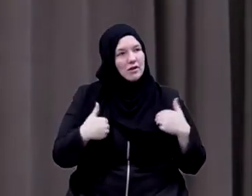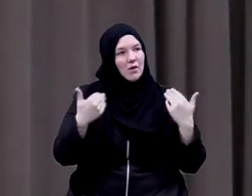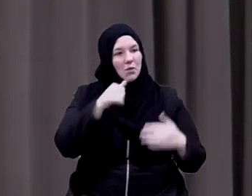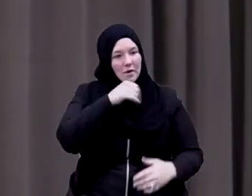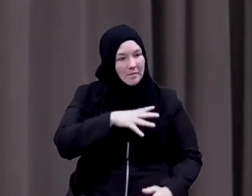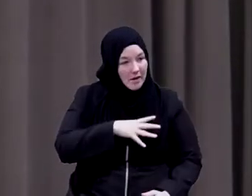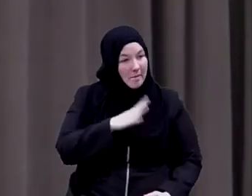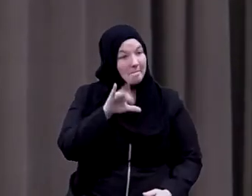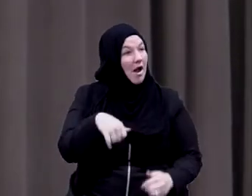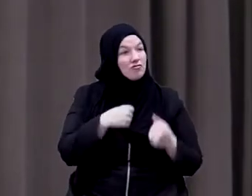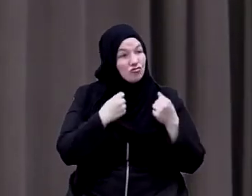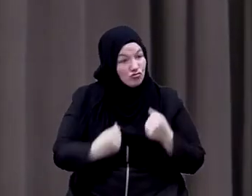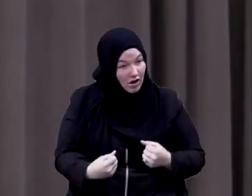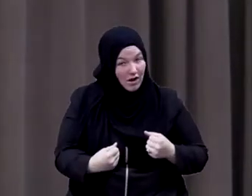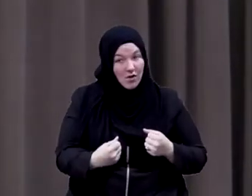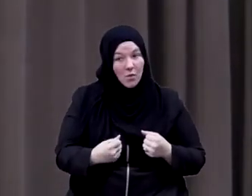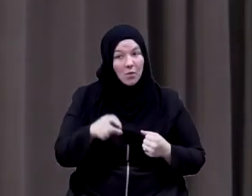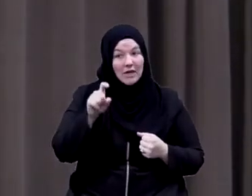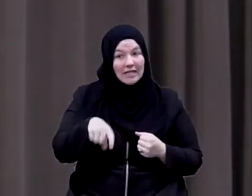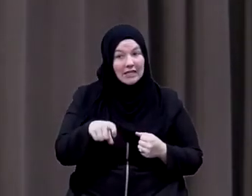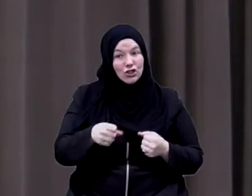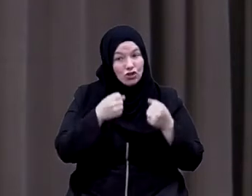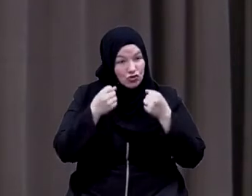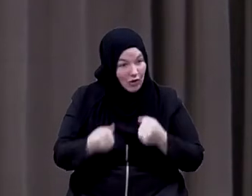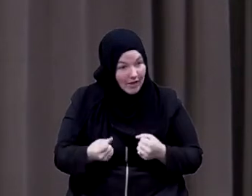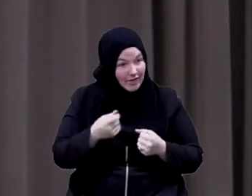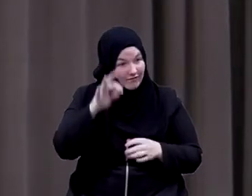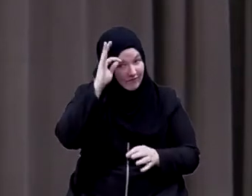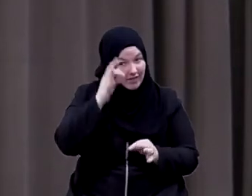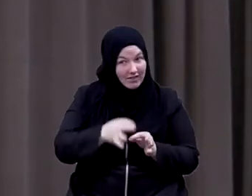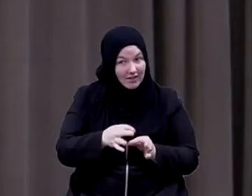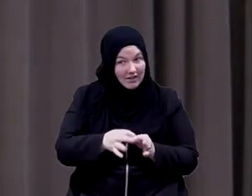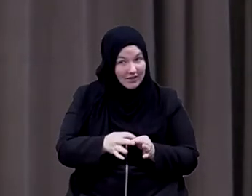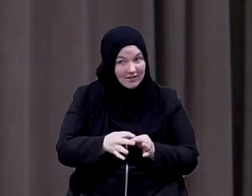by strong, we mean strength of faith